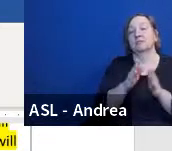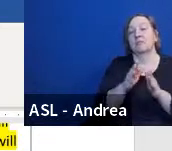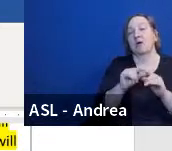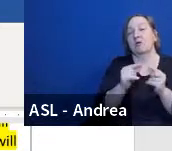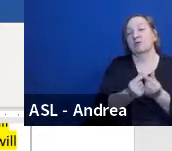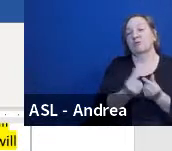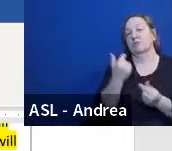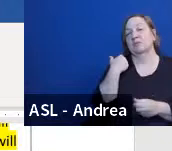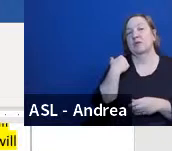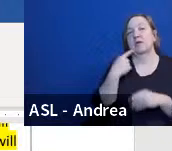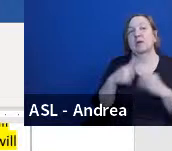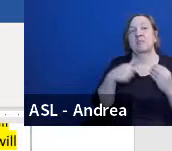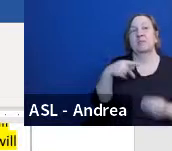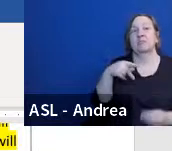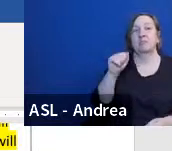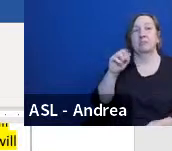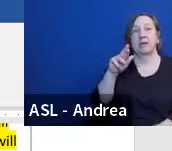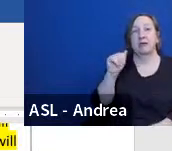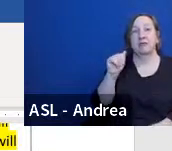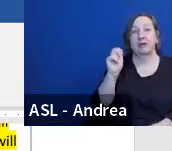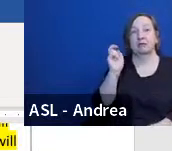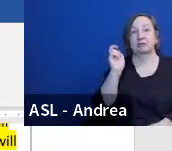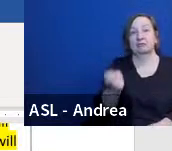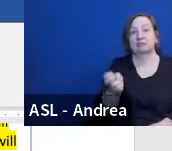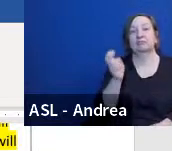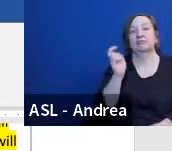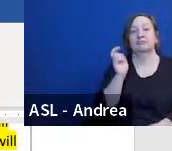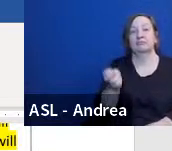time around paratransit and